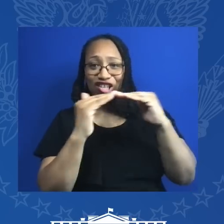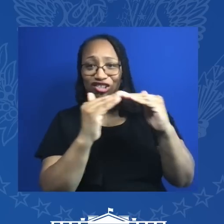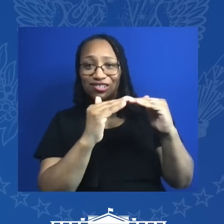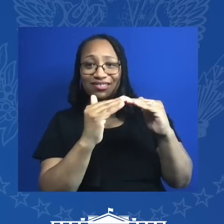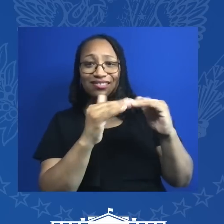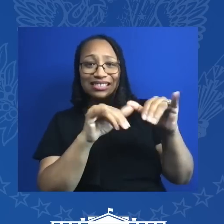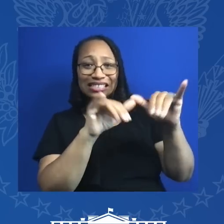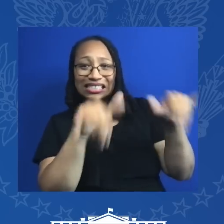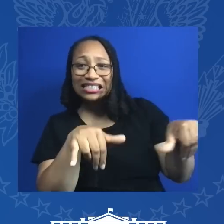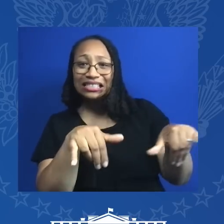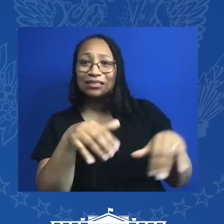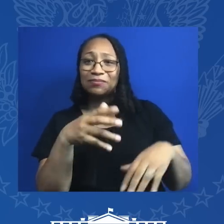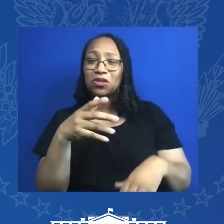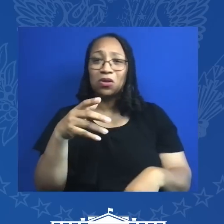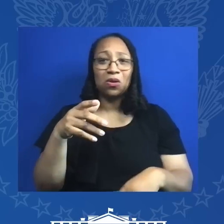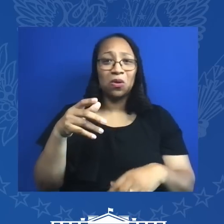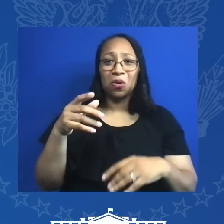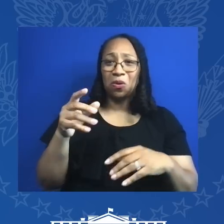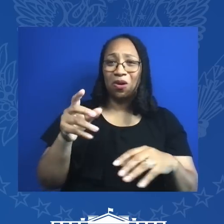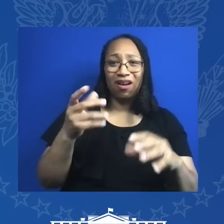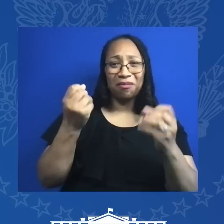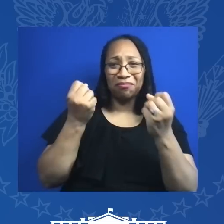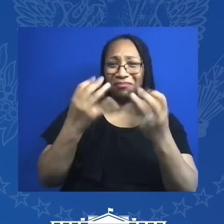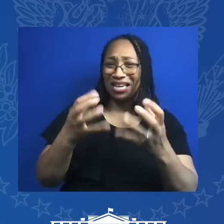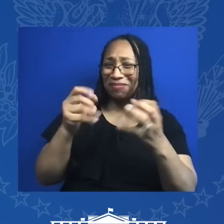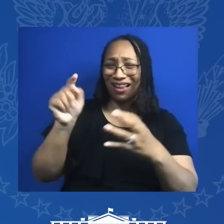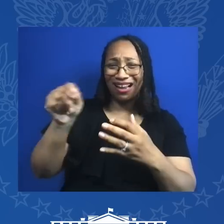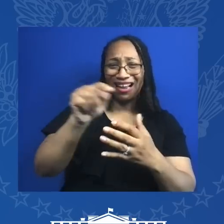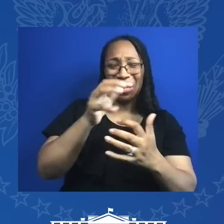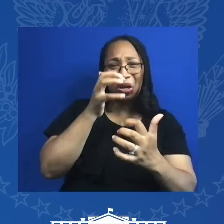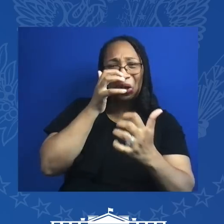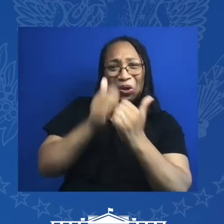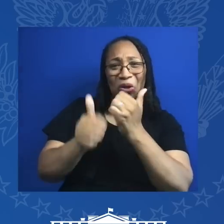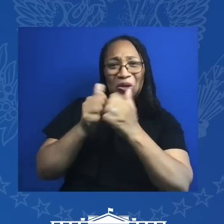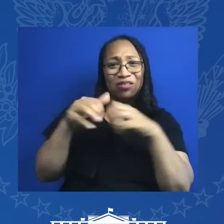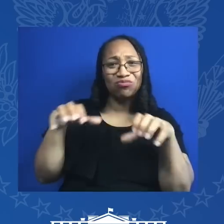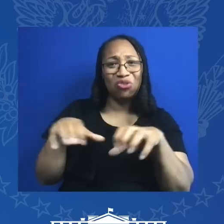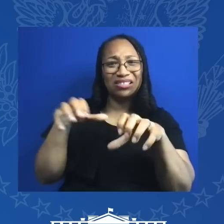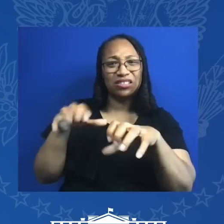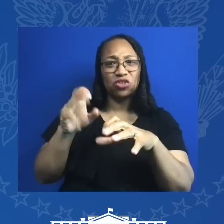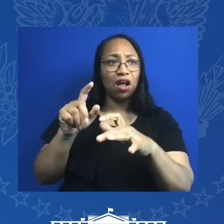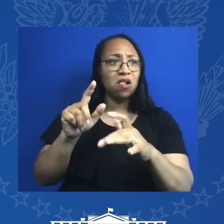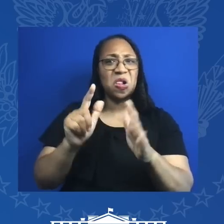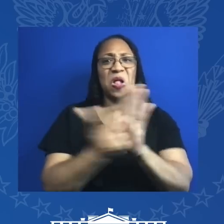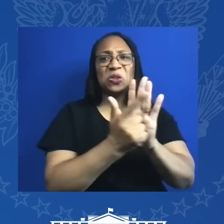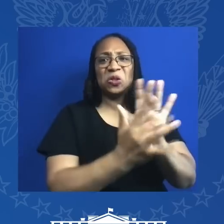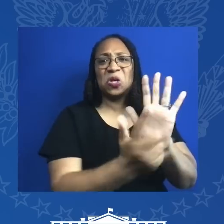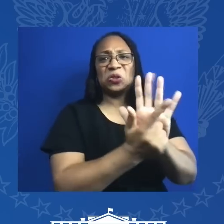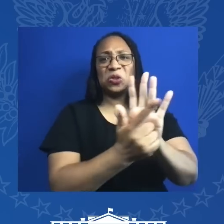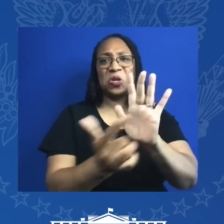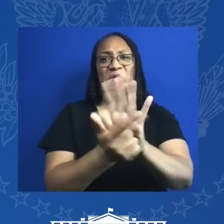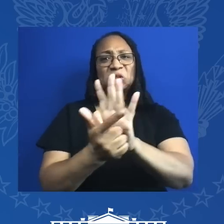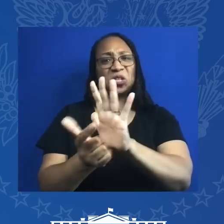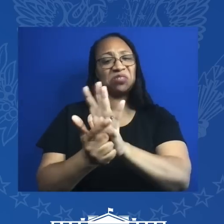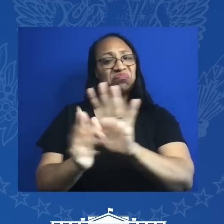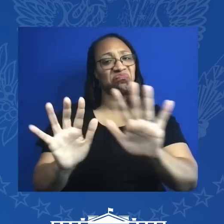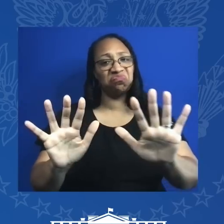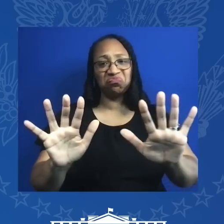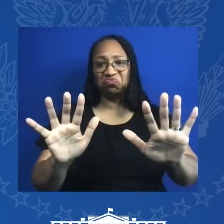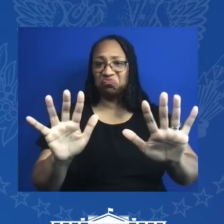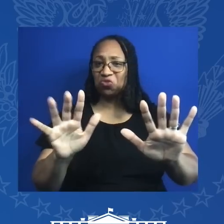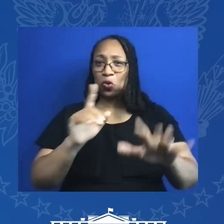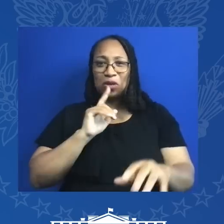therapy. We're launching a new national strategy to end HIV epidemic by 2030.